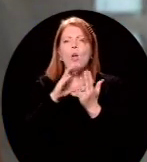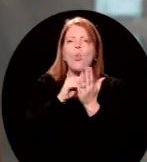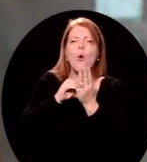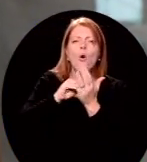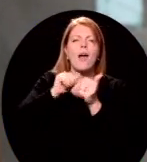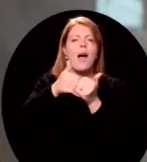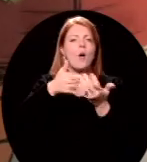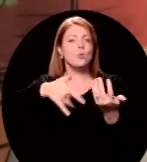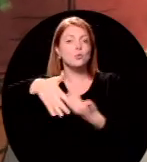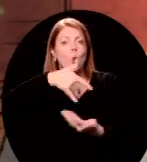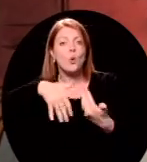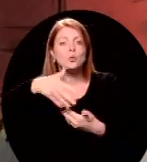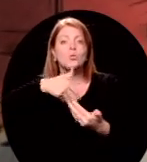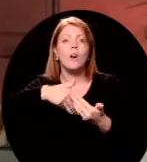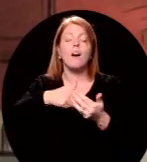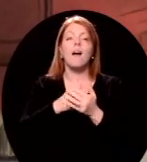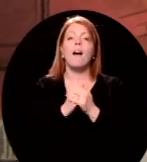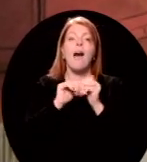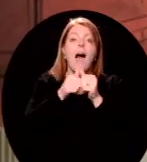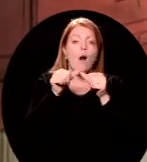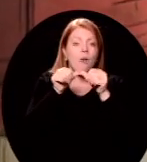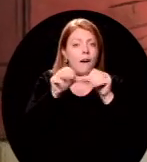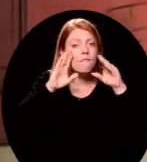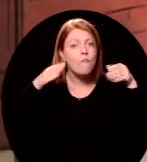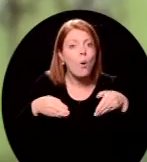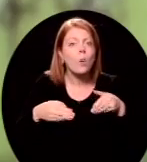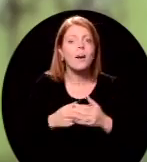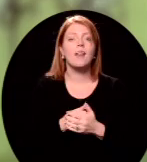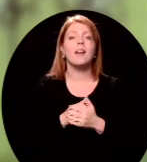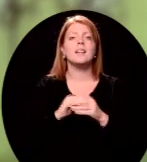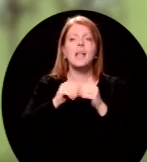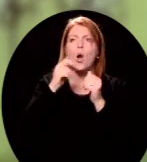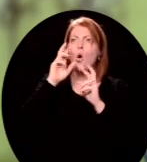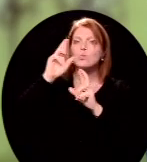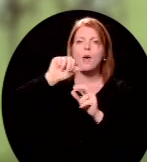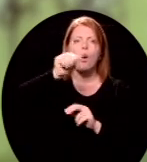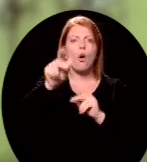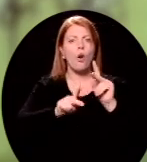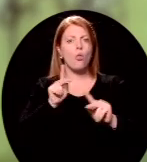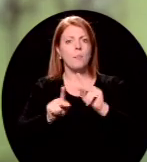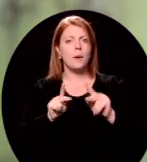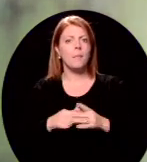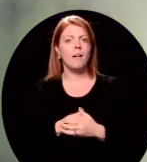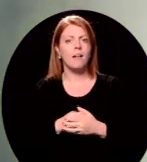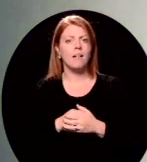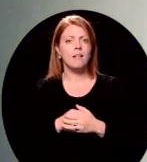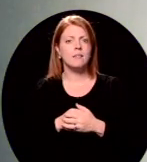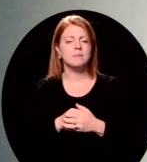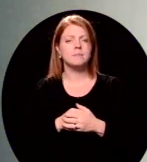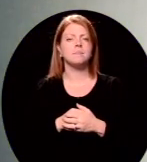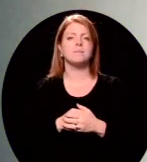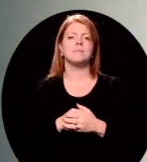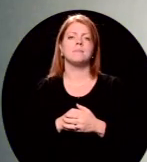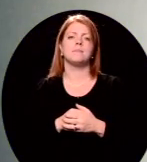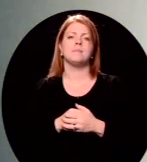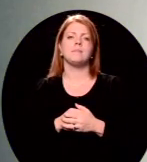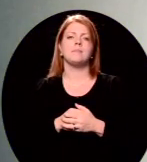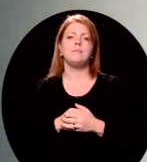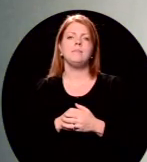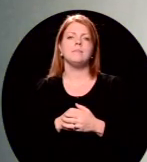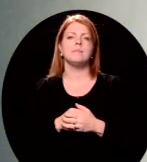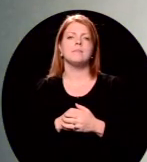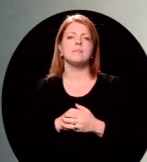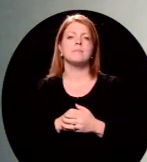how to socialize, stay on task, and be respectful to people. Different perspective.